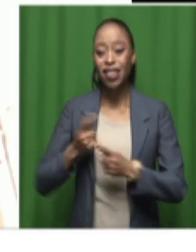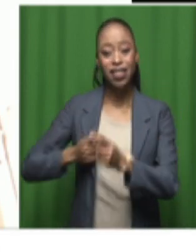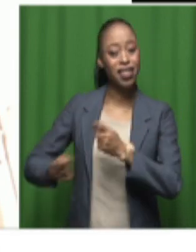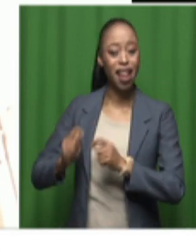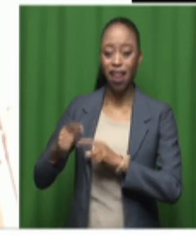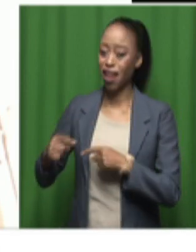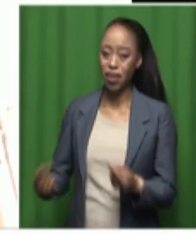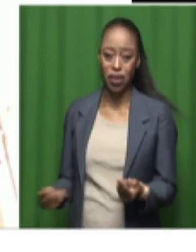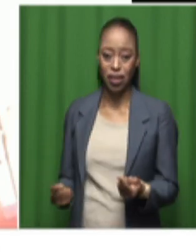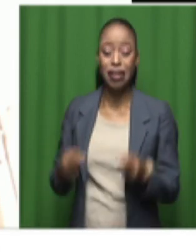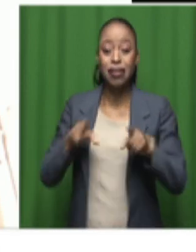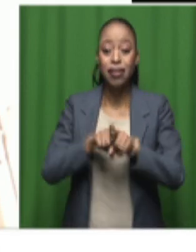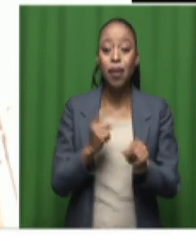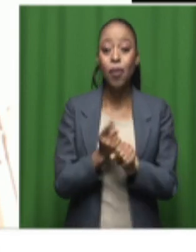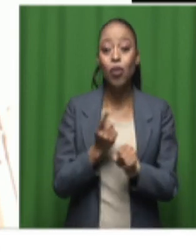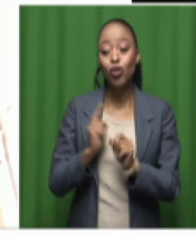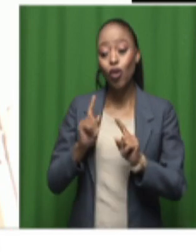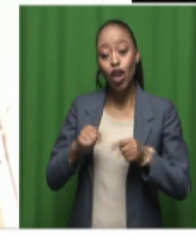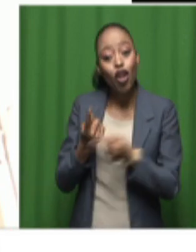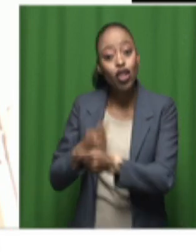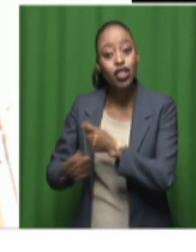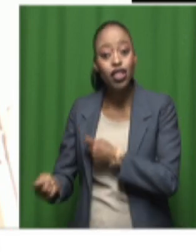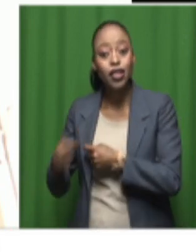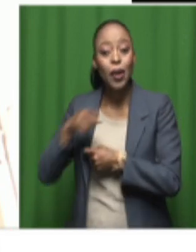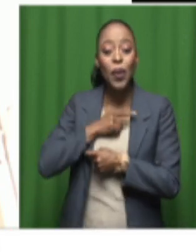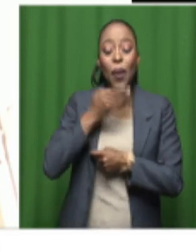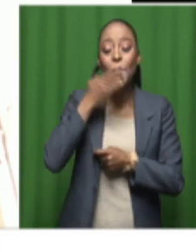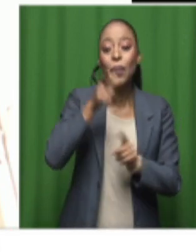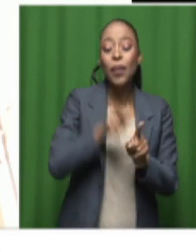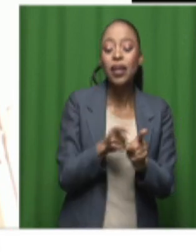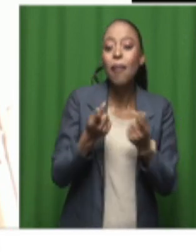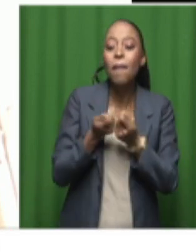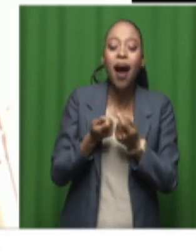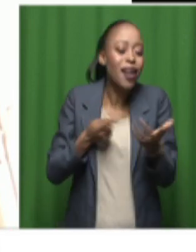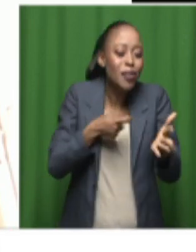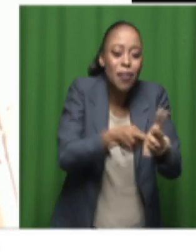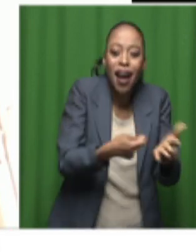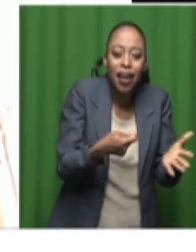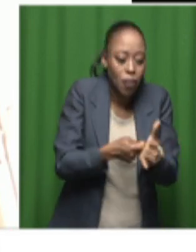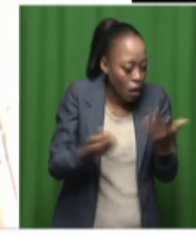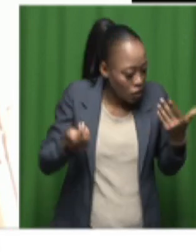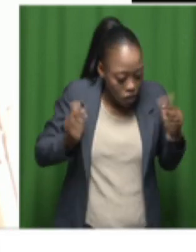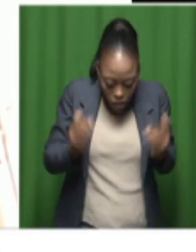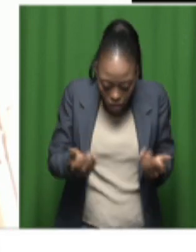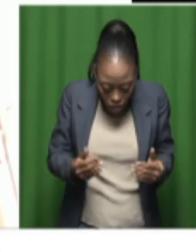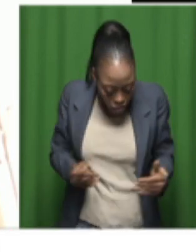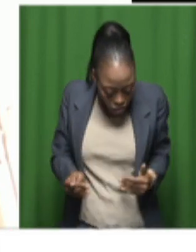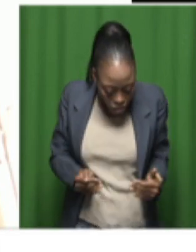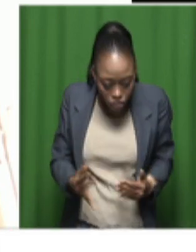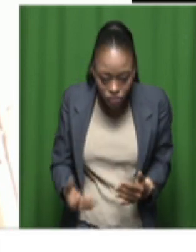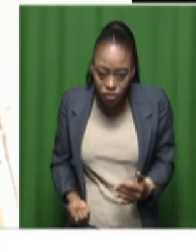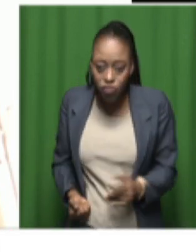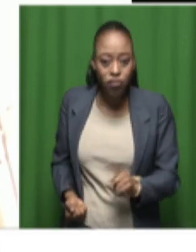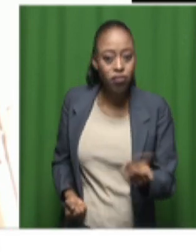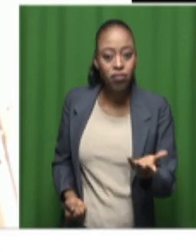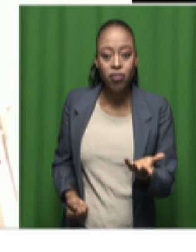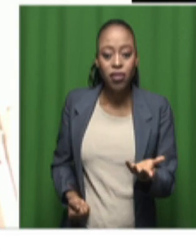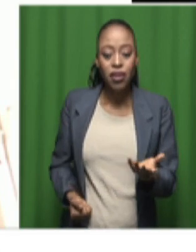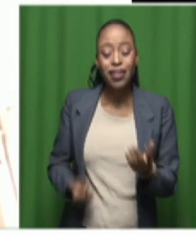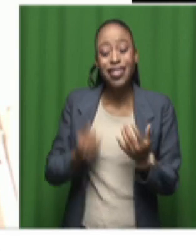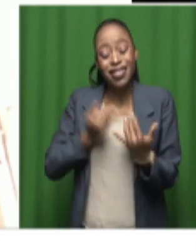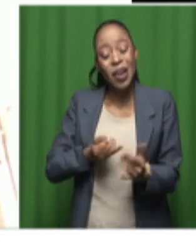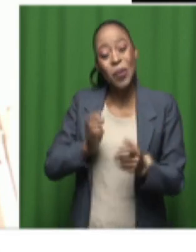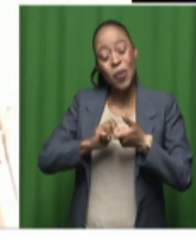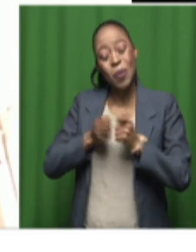it. And they cannot sell it because there's nobody with the extra money to buy it. So that's part of our